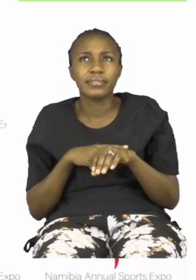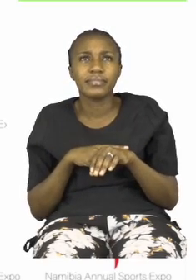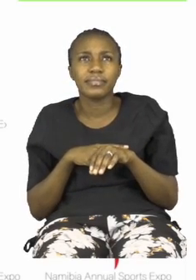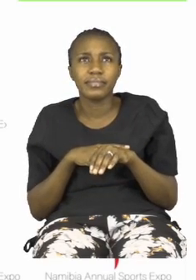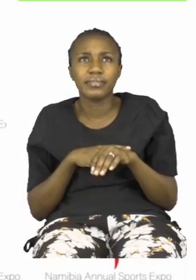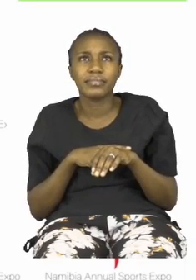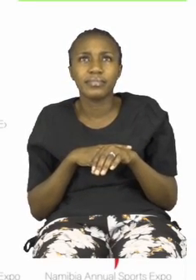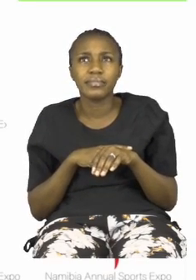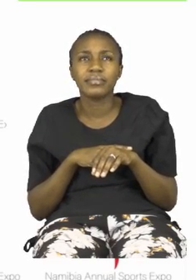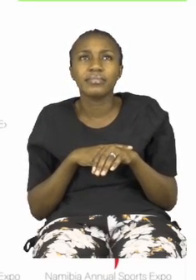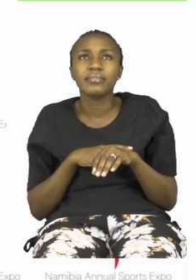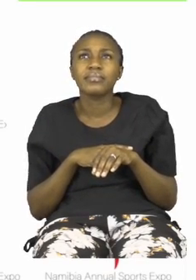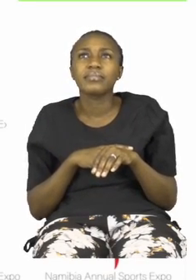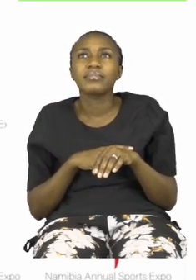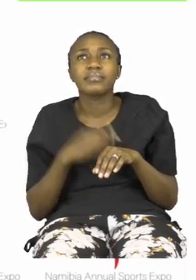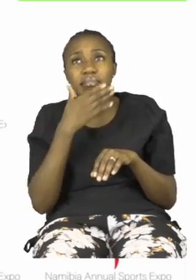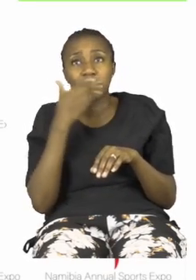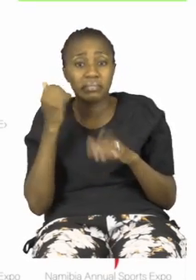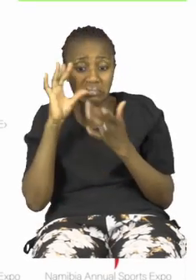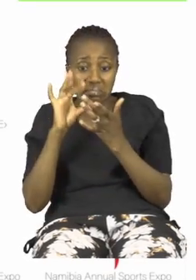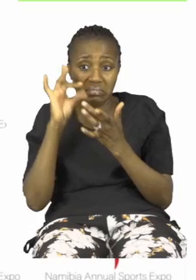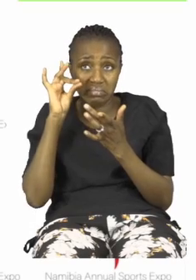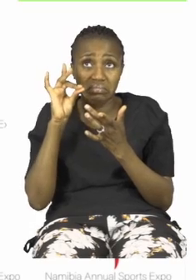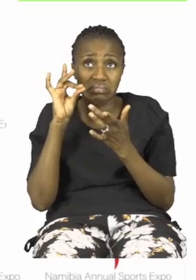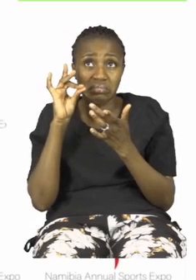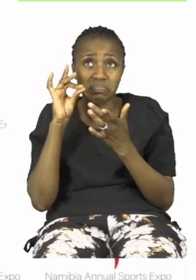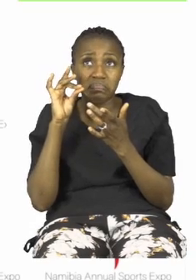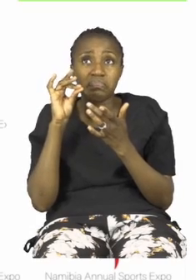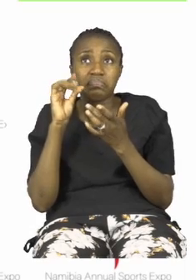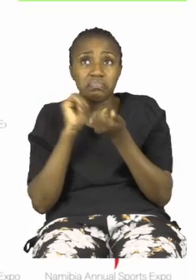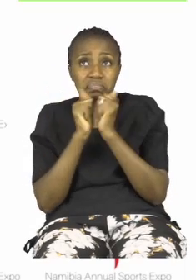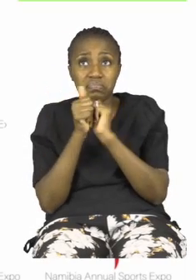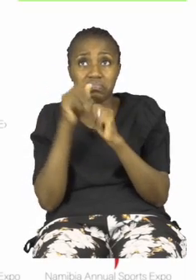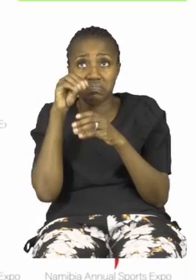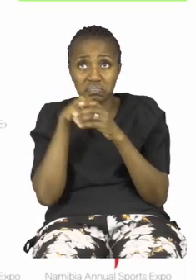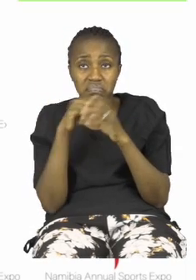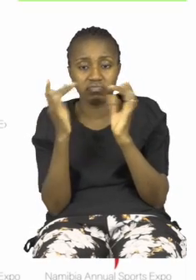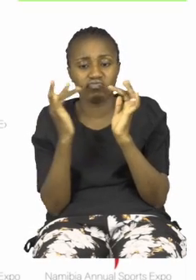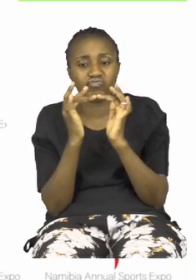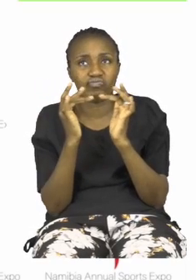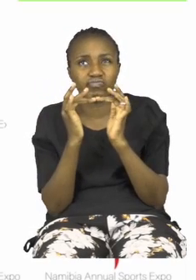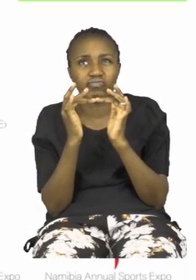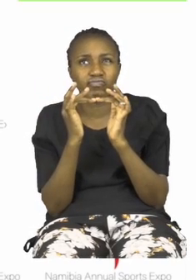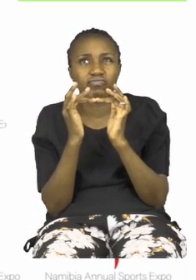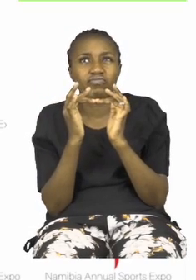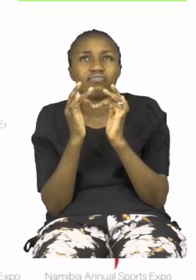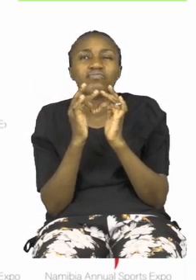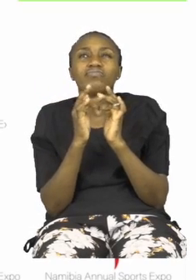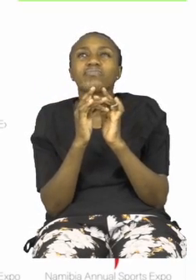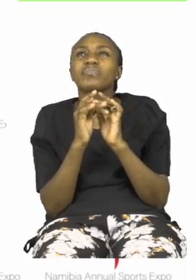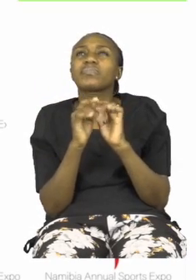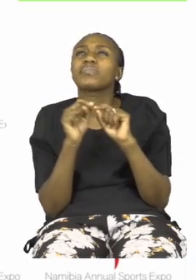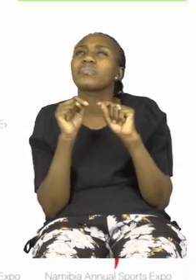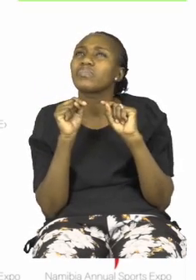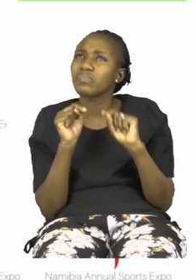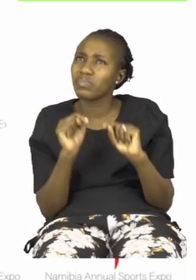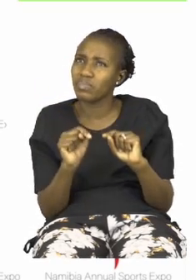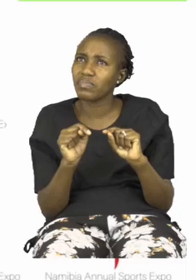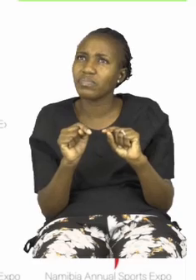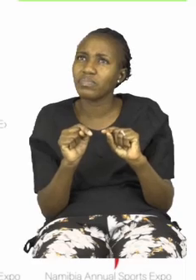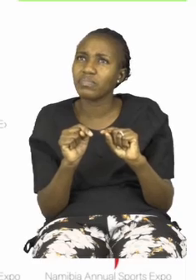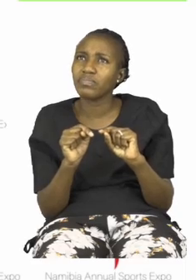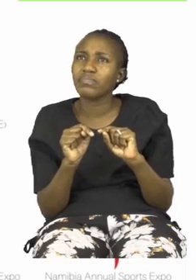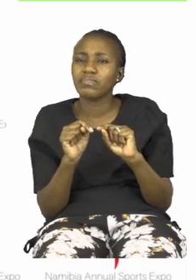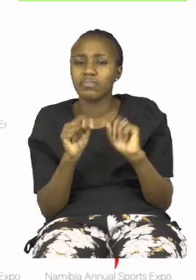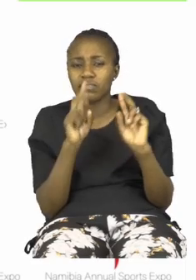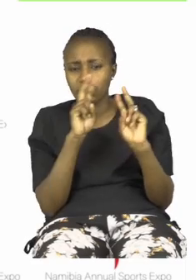go into this digital world where they are not judged, they are not bullied. So we are looking at also working on programs